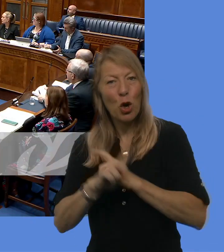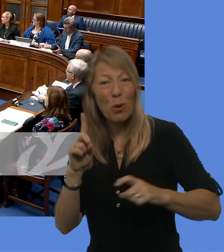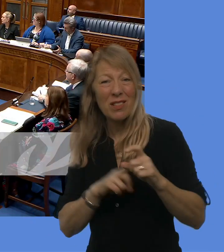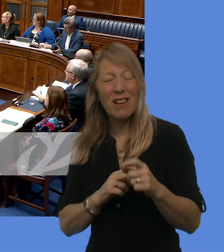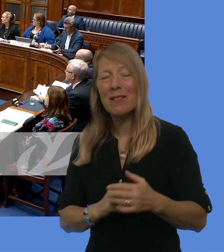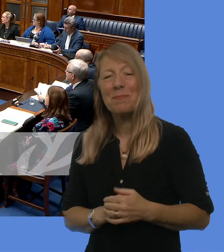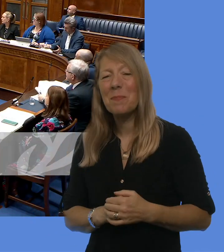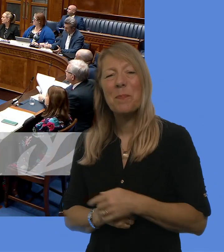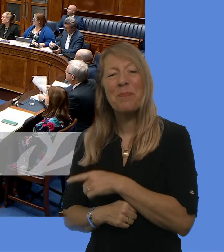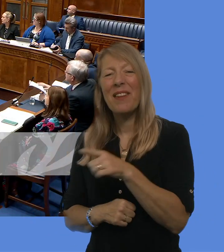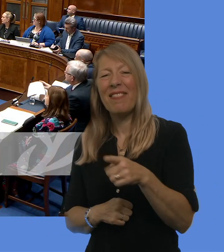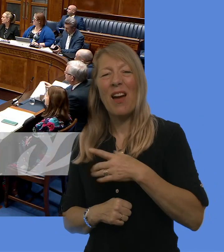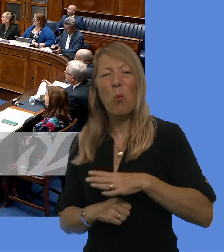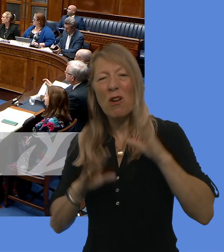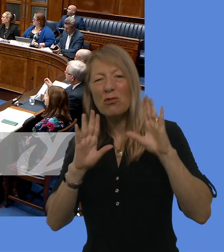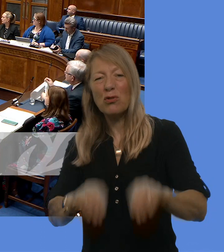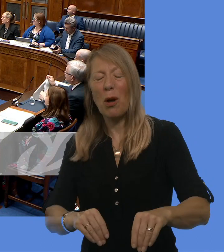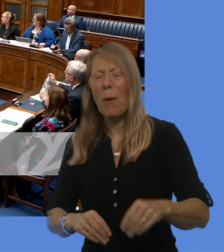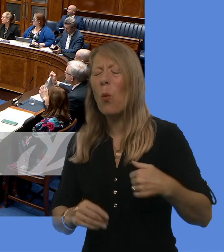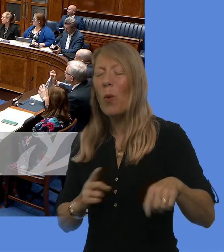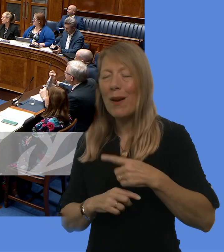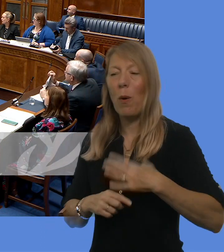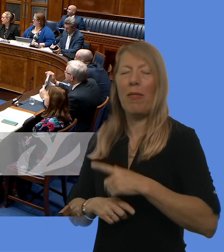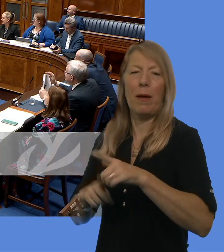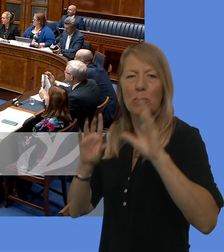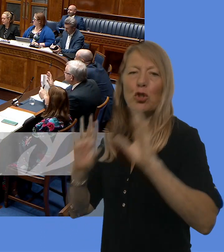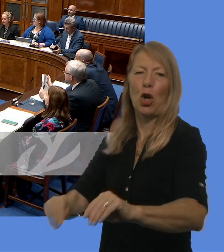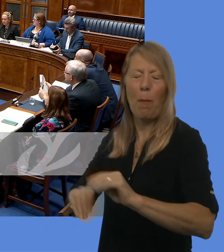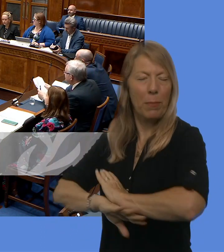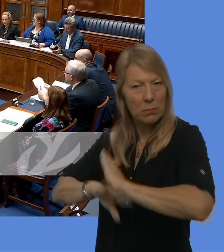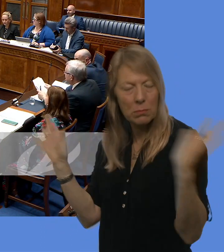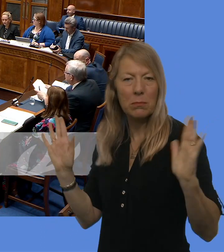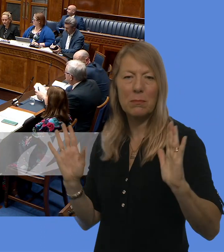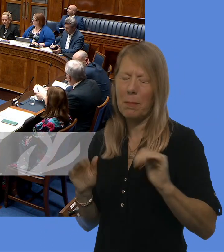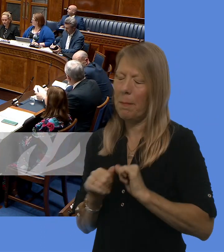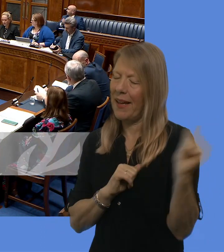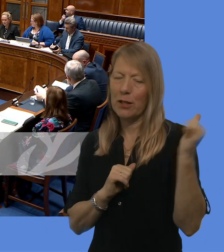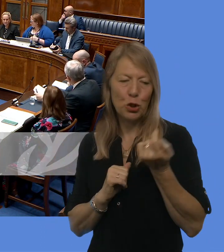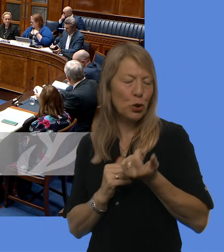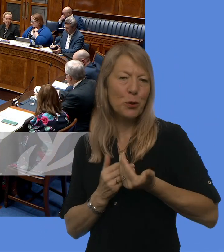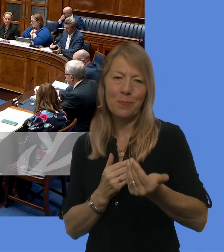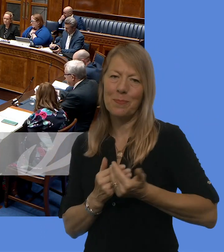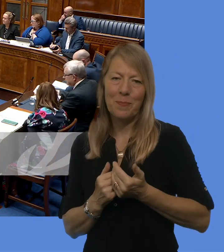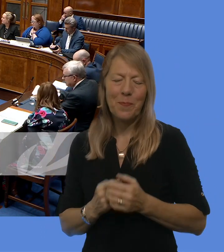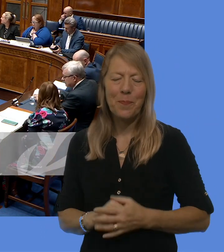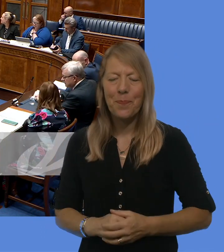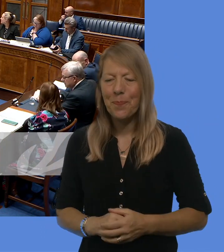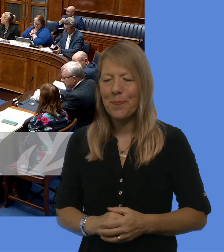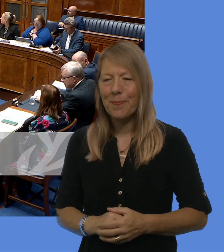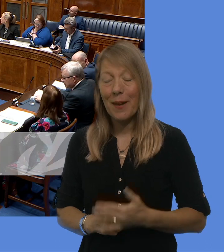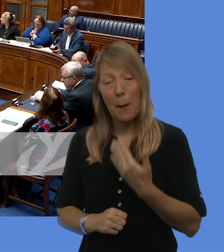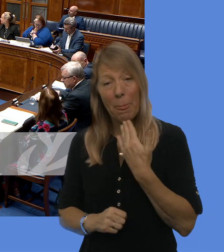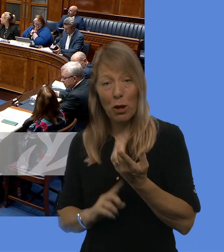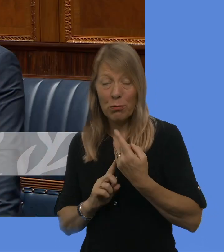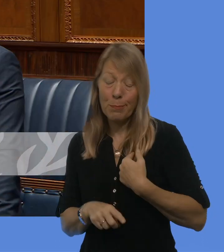put out of business. The sooner that happens, I think the better for us all. Mr. McReynolds. I thank the Minister for her response and certainly agree